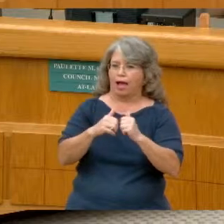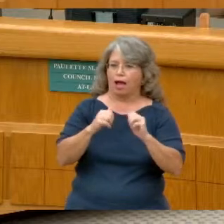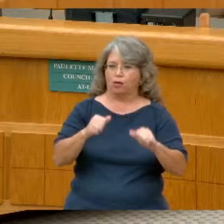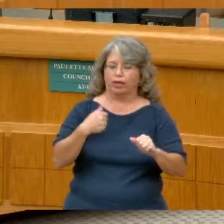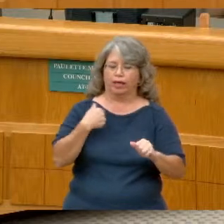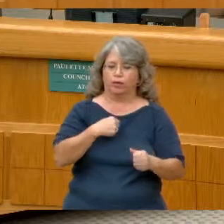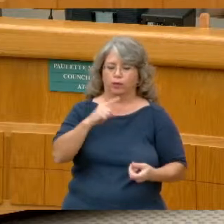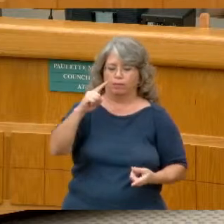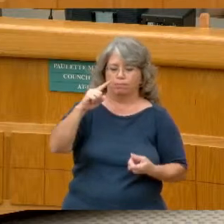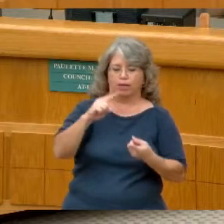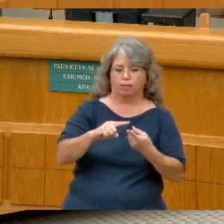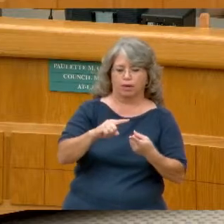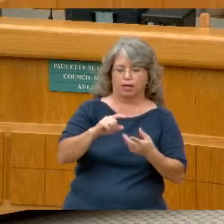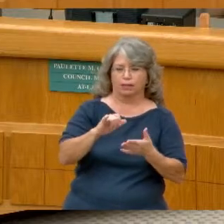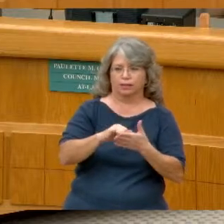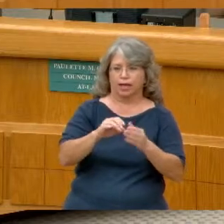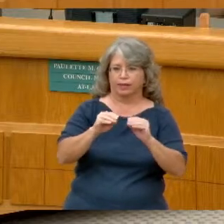surge?